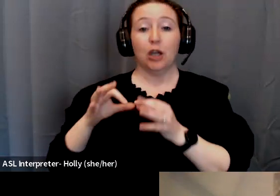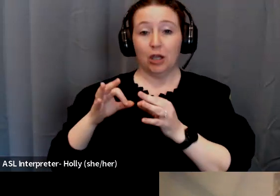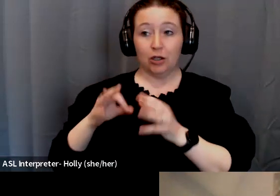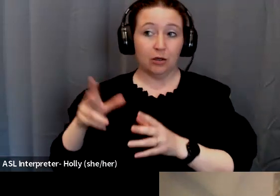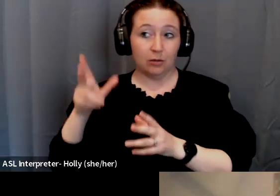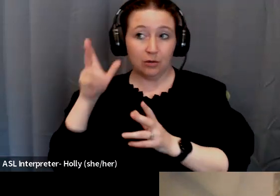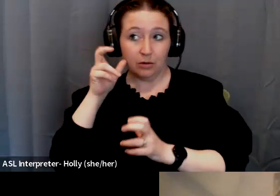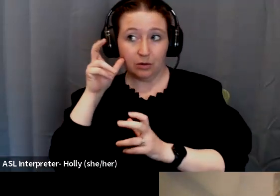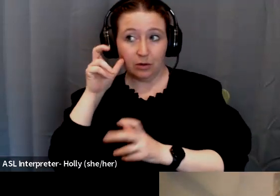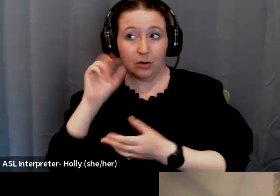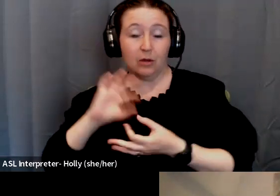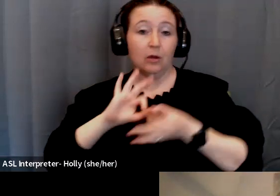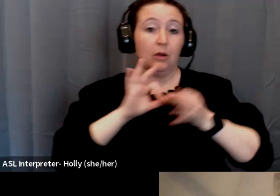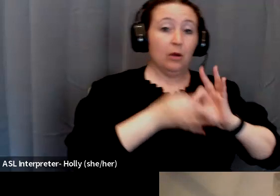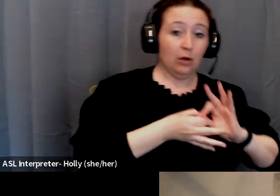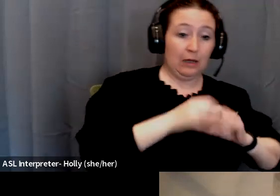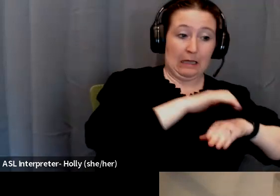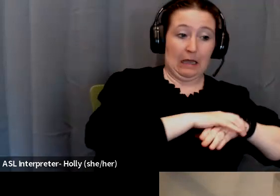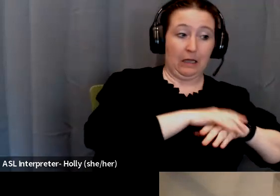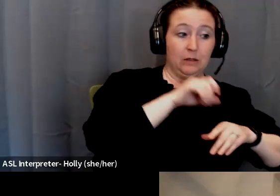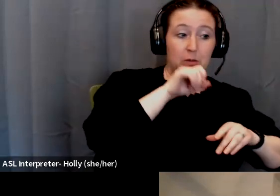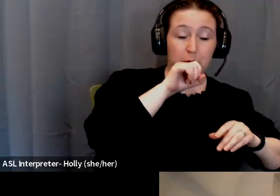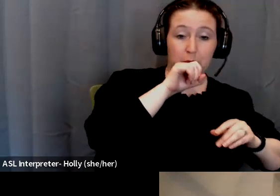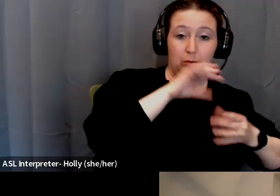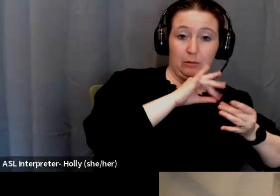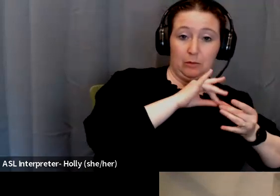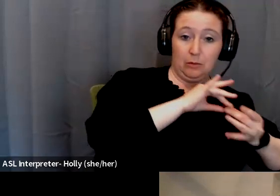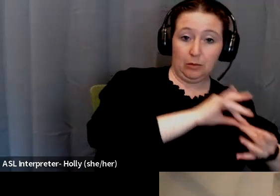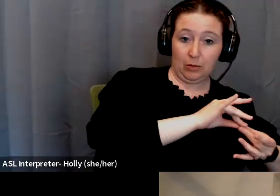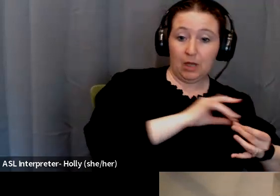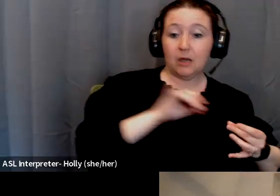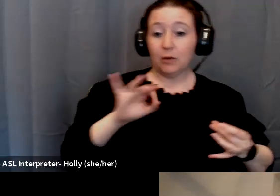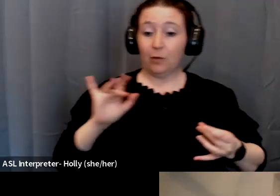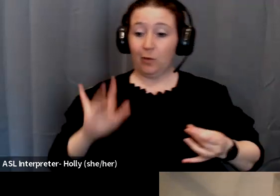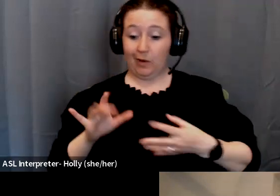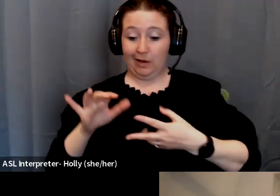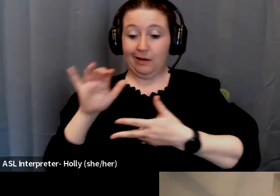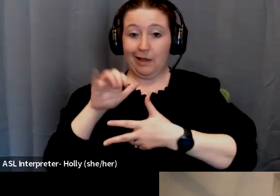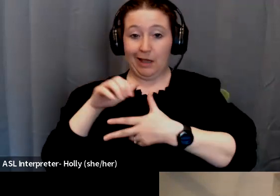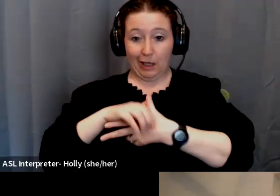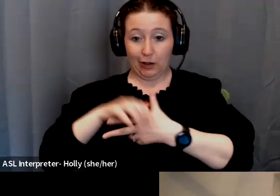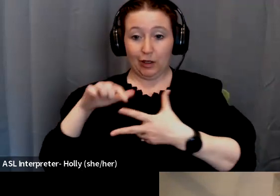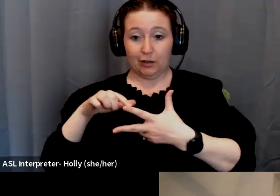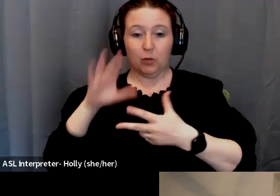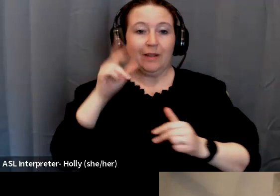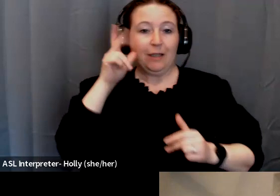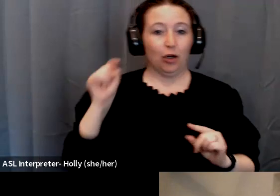questions to us in English. And if you choose English, you'll be able to hear those questions when they're asked.